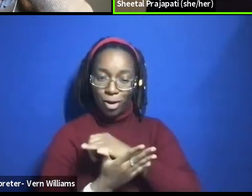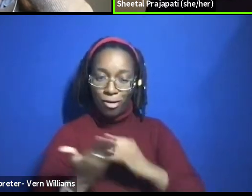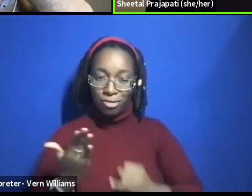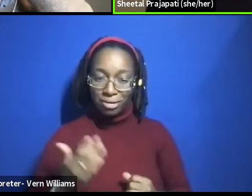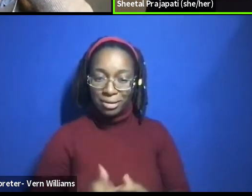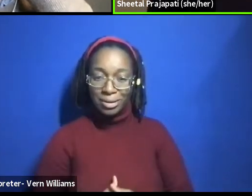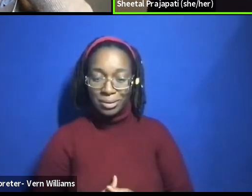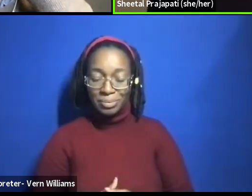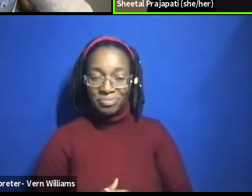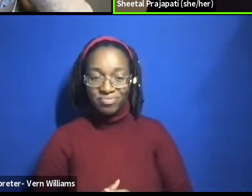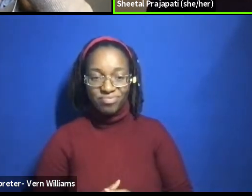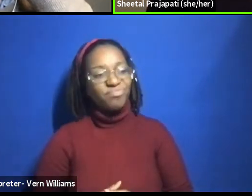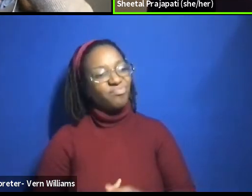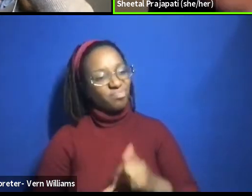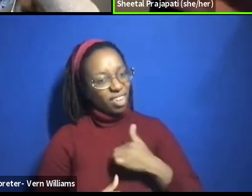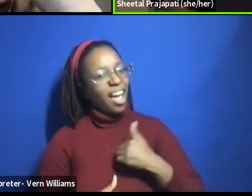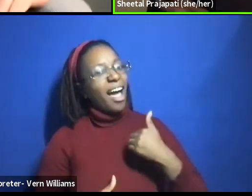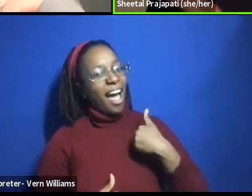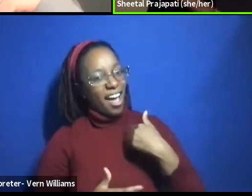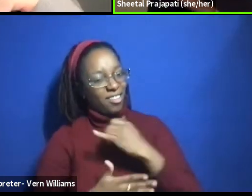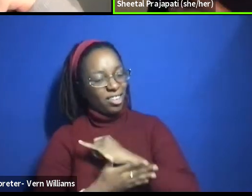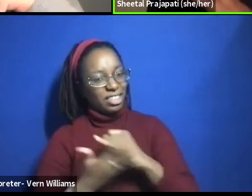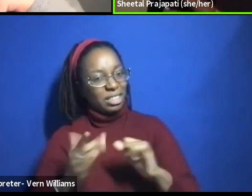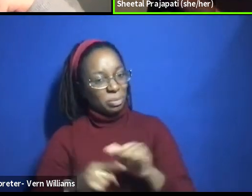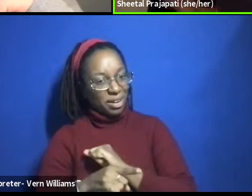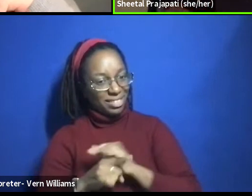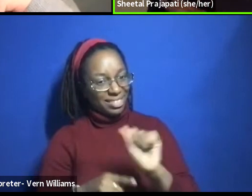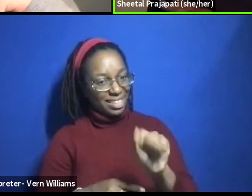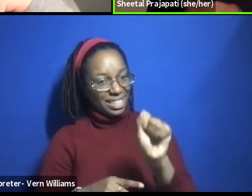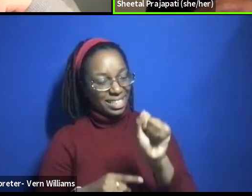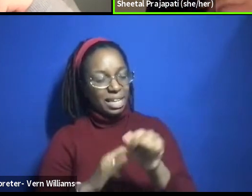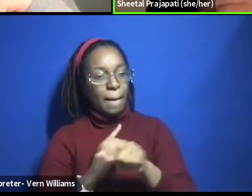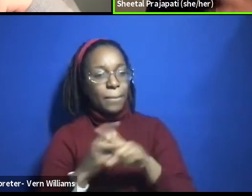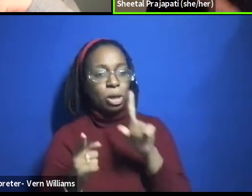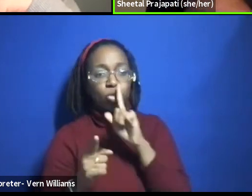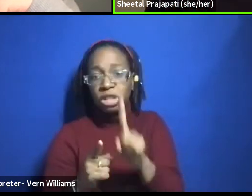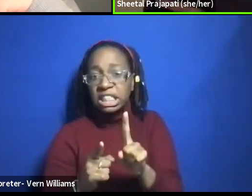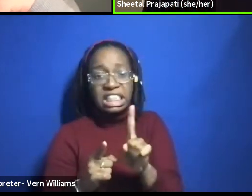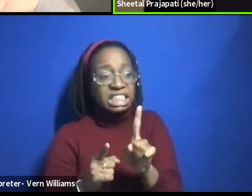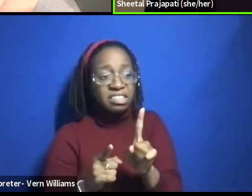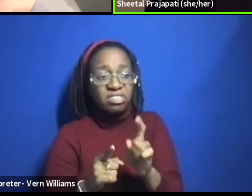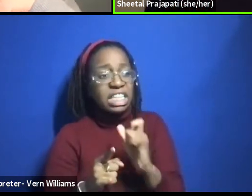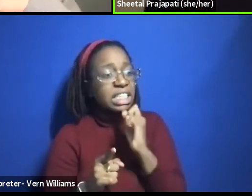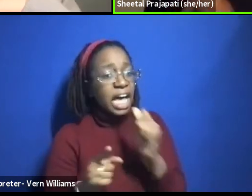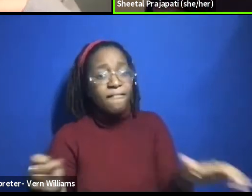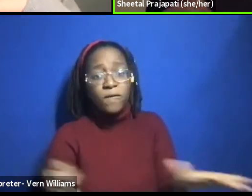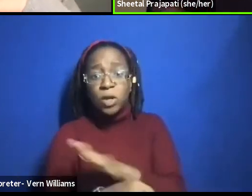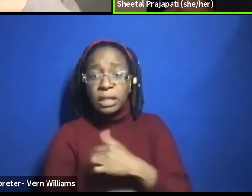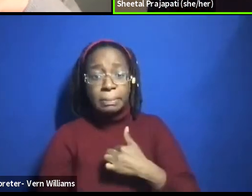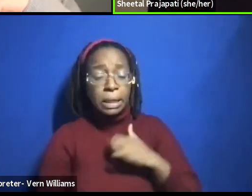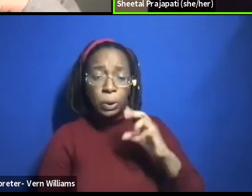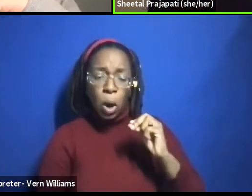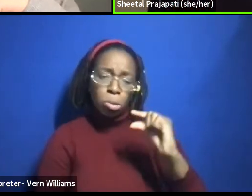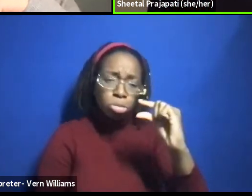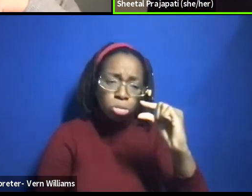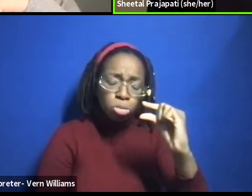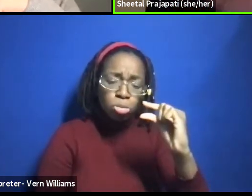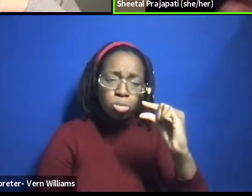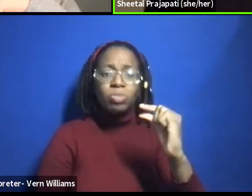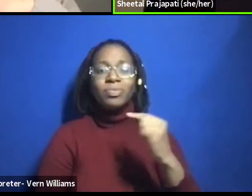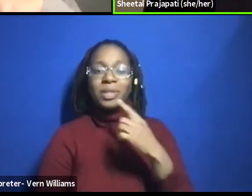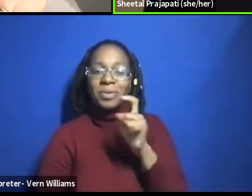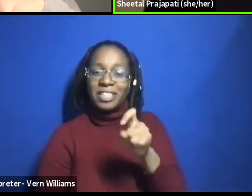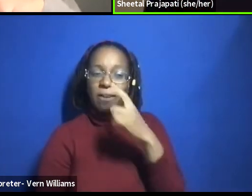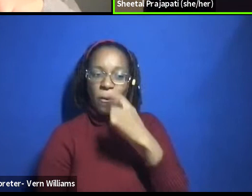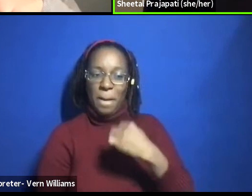I do have an artistic practice, but it's a very small part of what I do. It is necessary for me to make that work to do